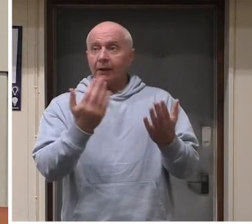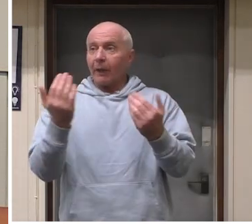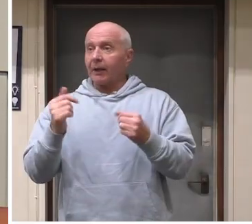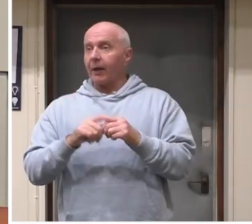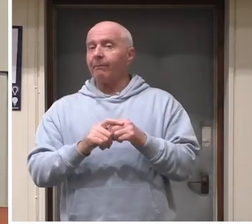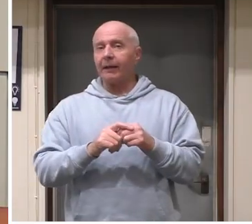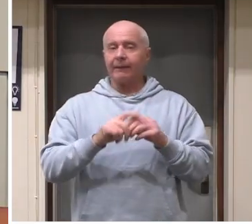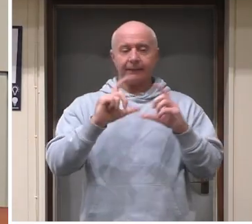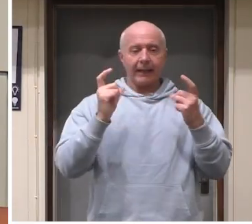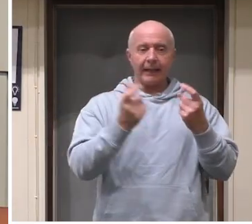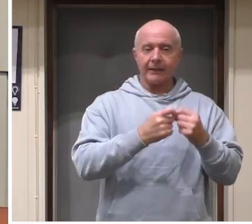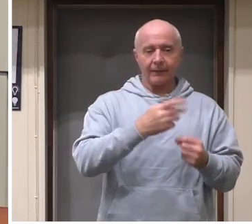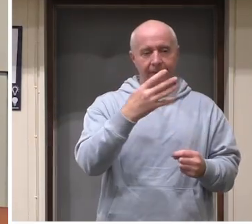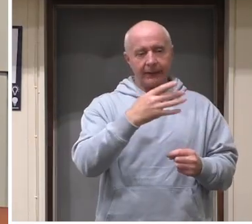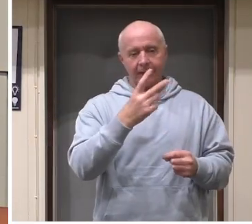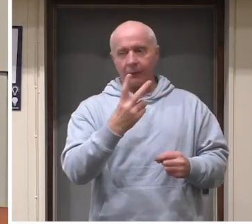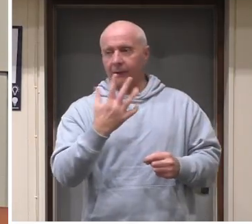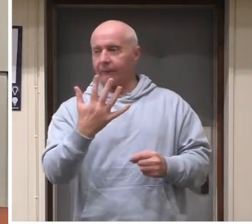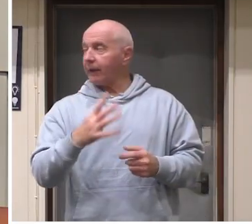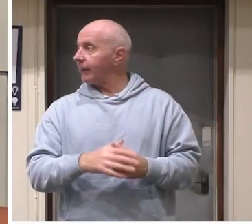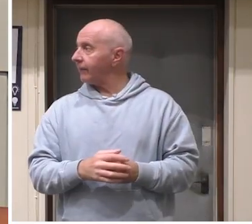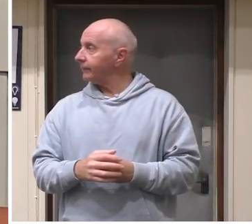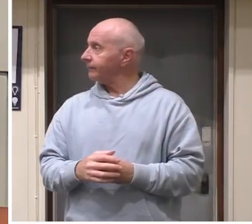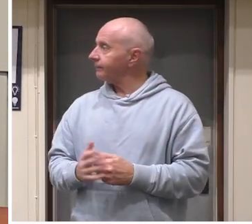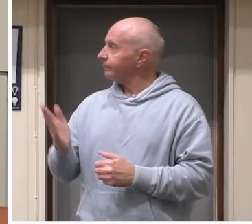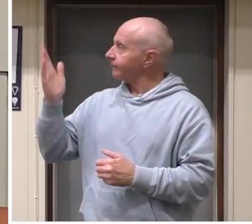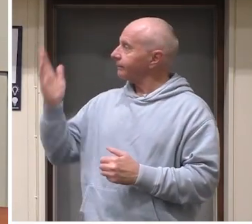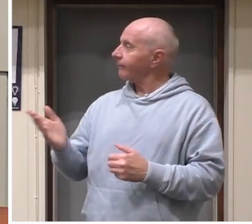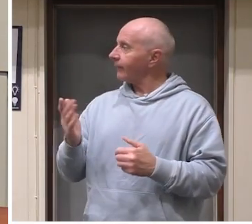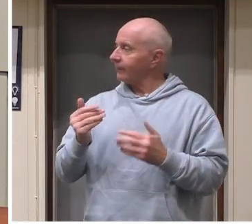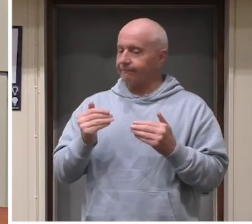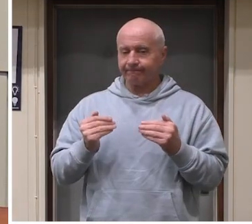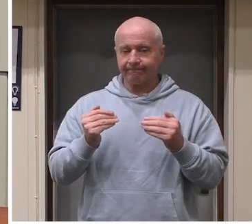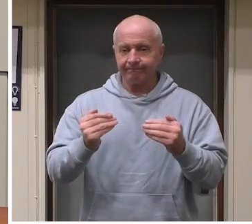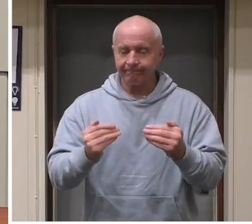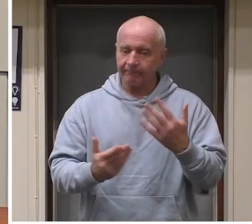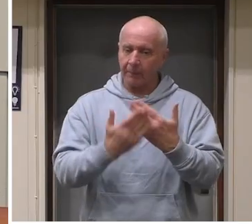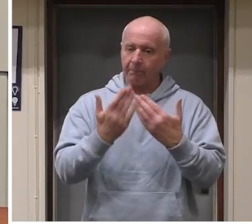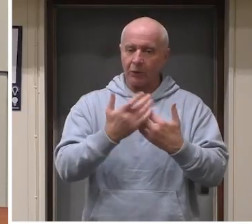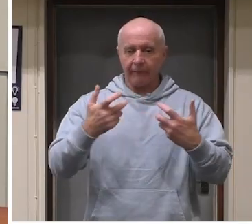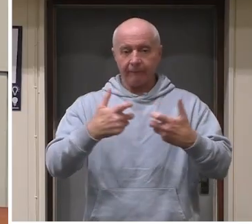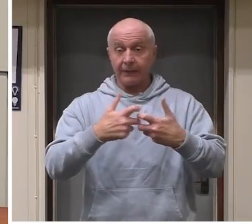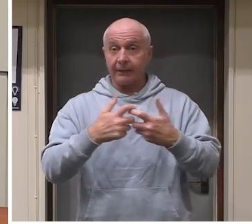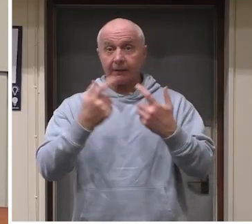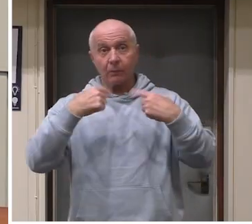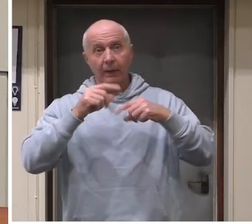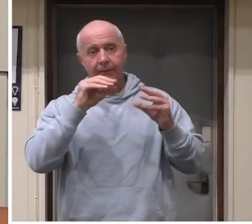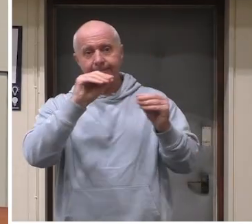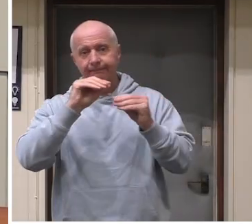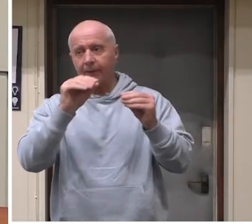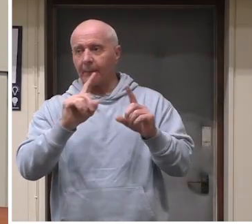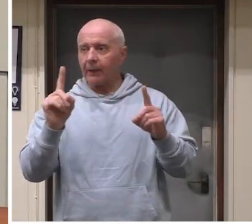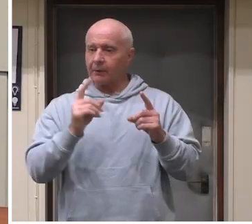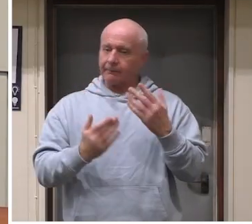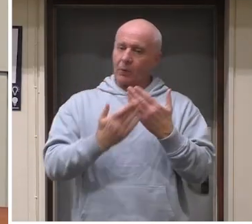of 1925, to Frontiers of Modern Physics, where we will teach you all there is to know about cutting-edge